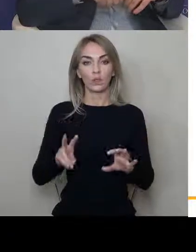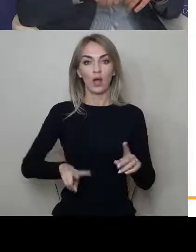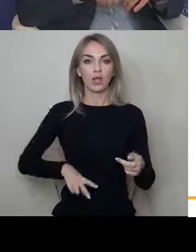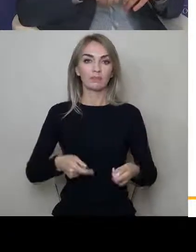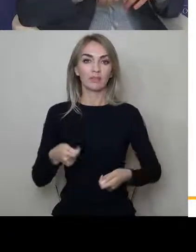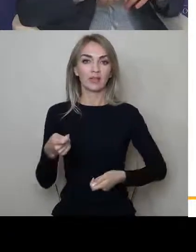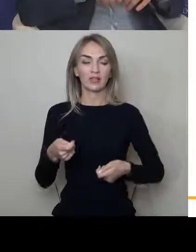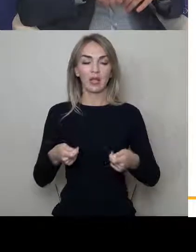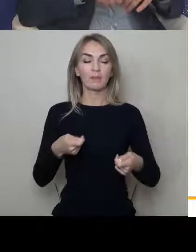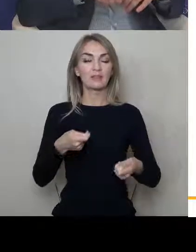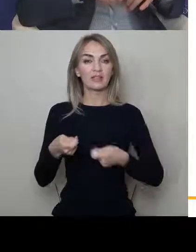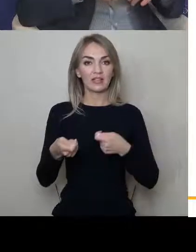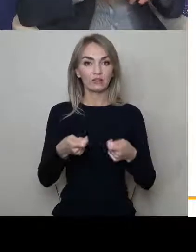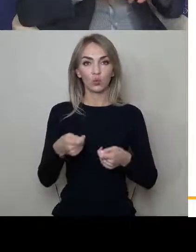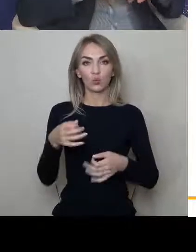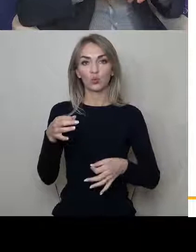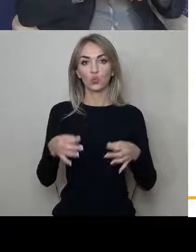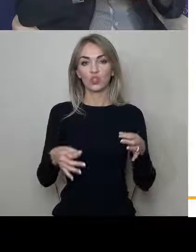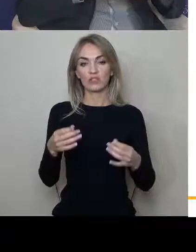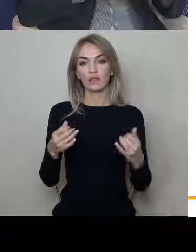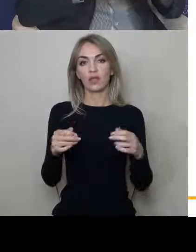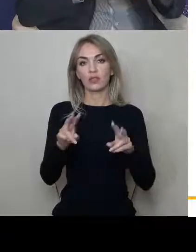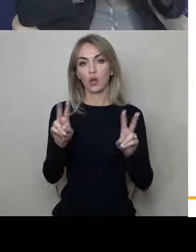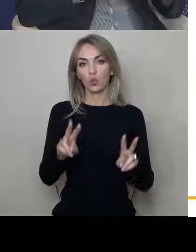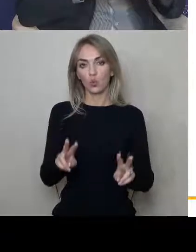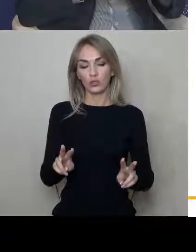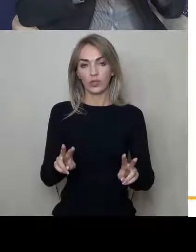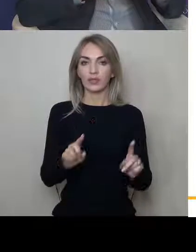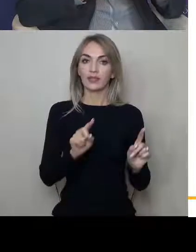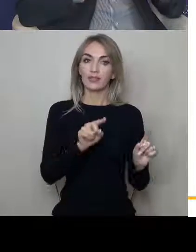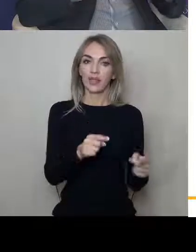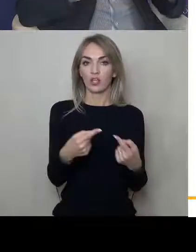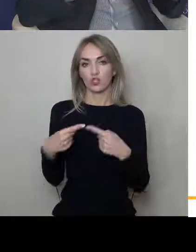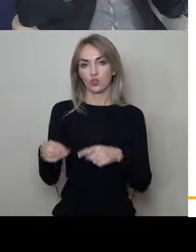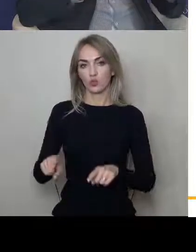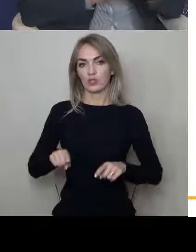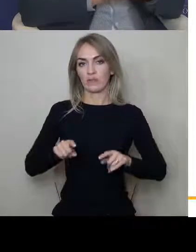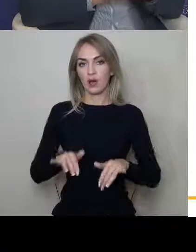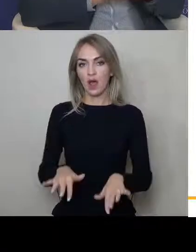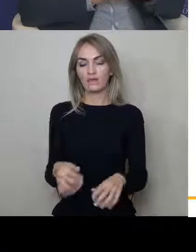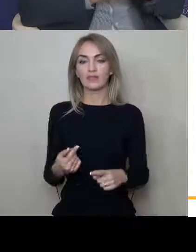is allocated by the administrative court to consider